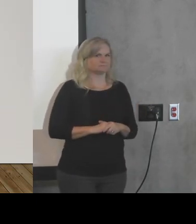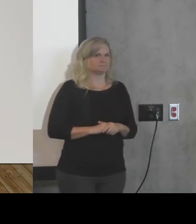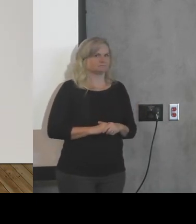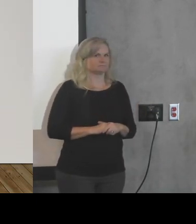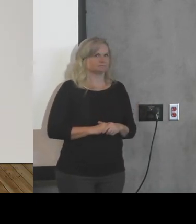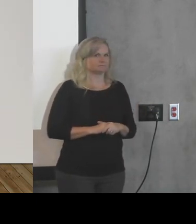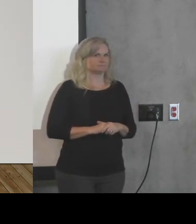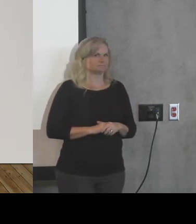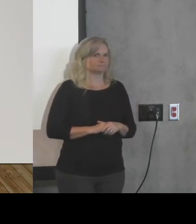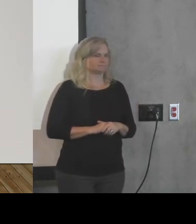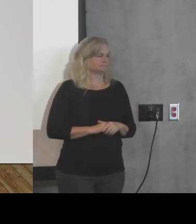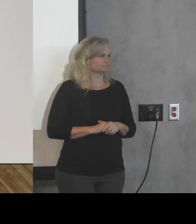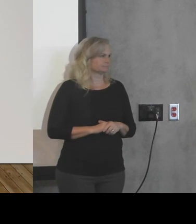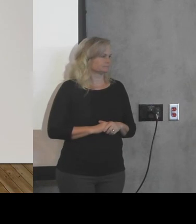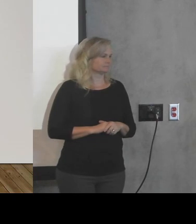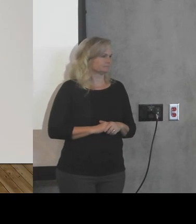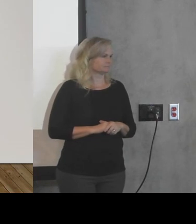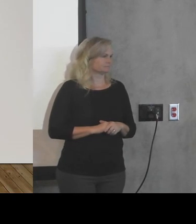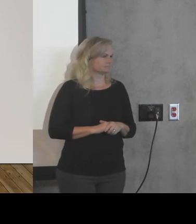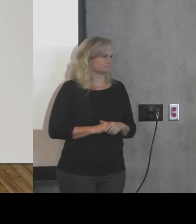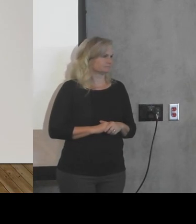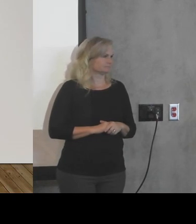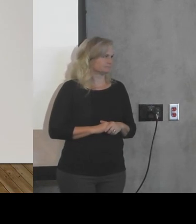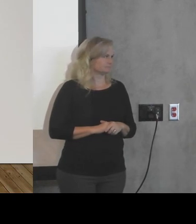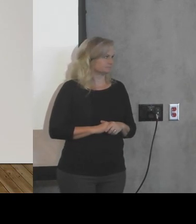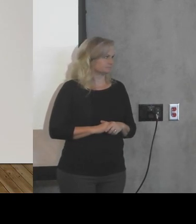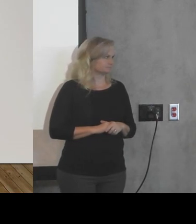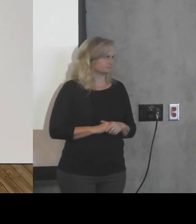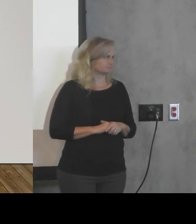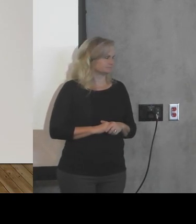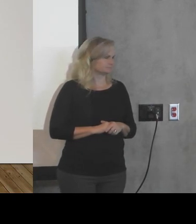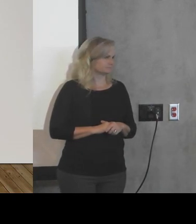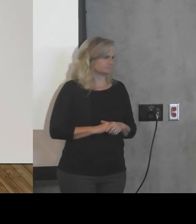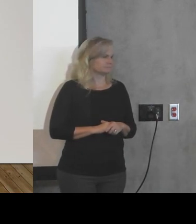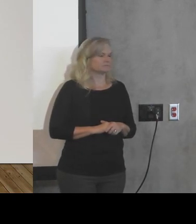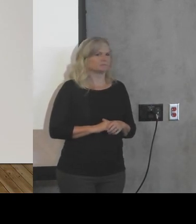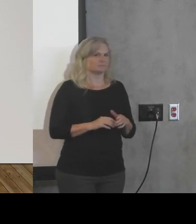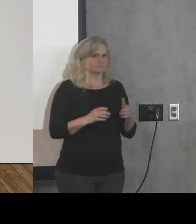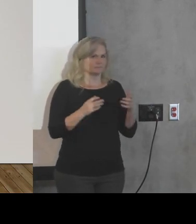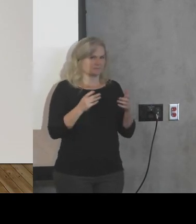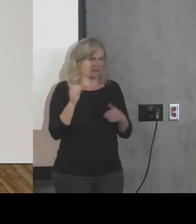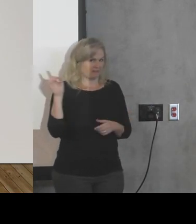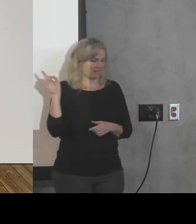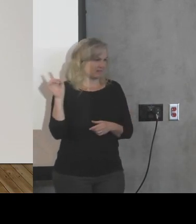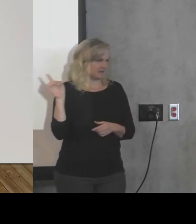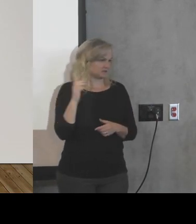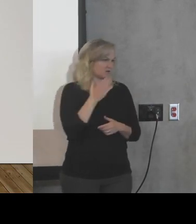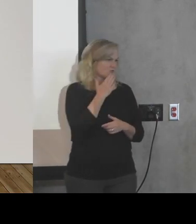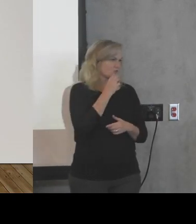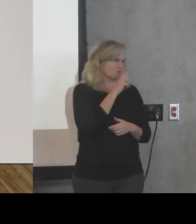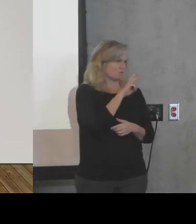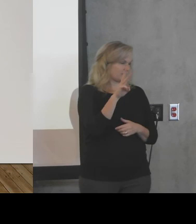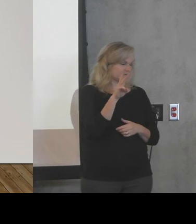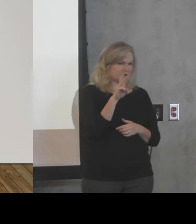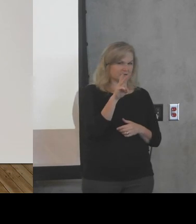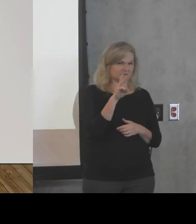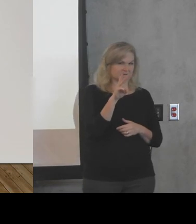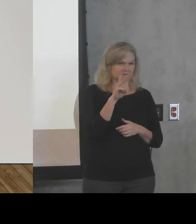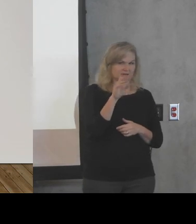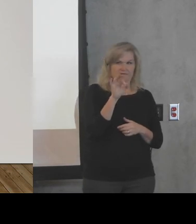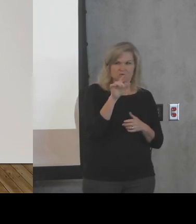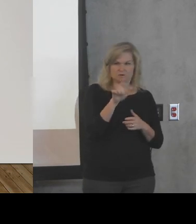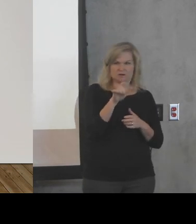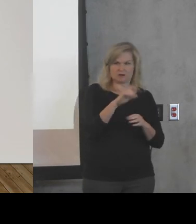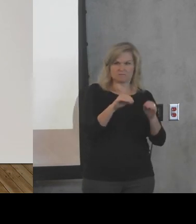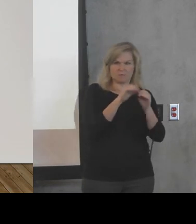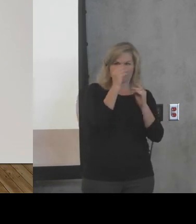And to end, are these on the handout? These are on the handout as well. These are some really good websites that we like to go to if you need some